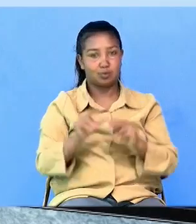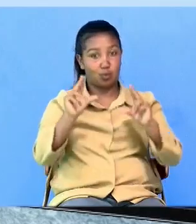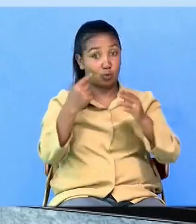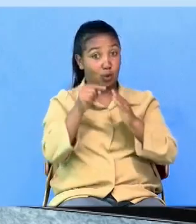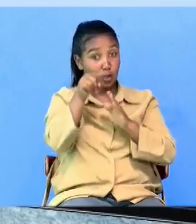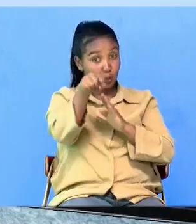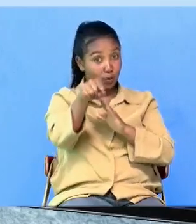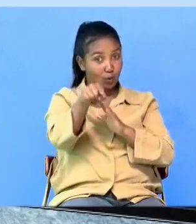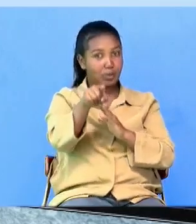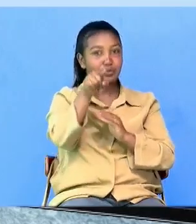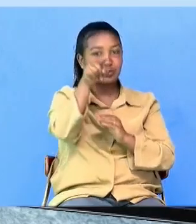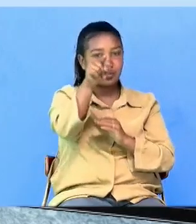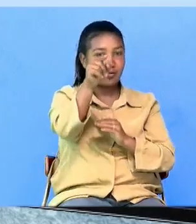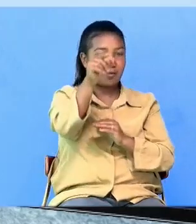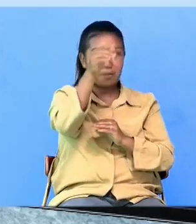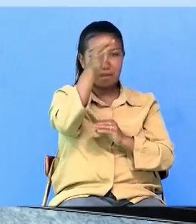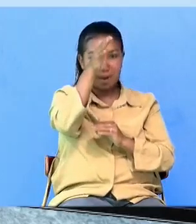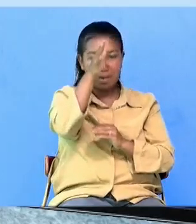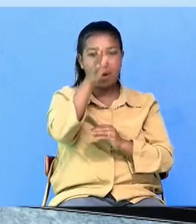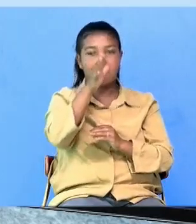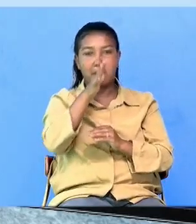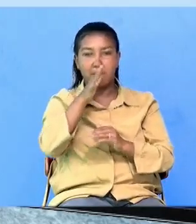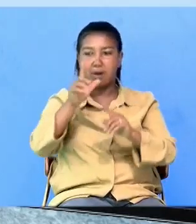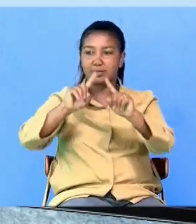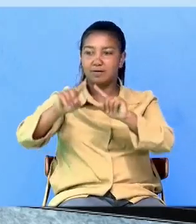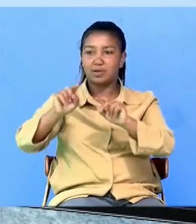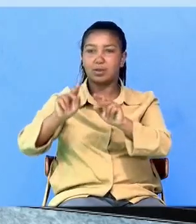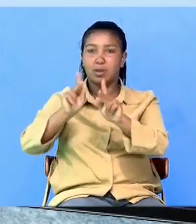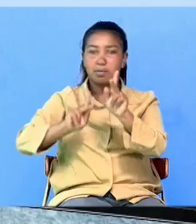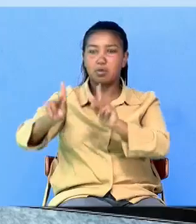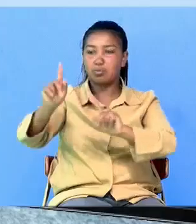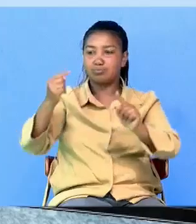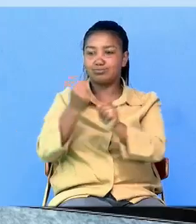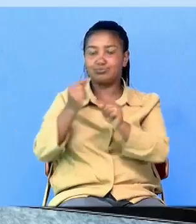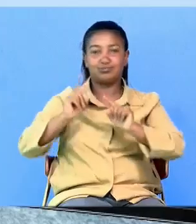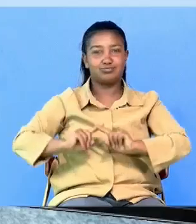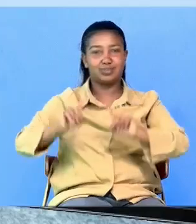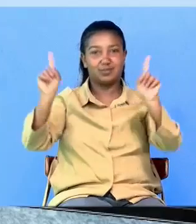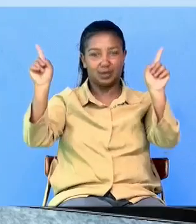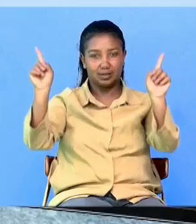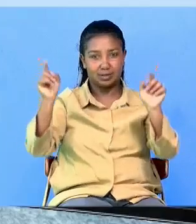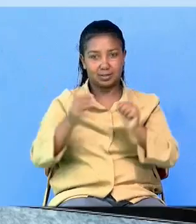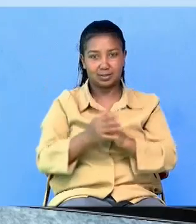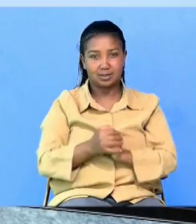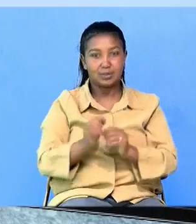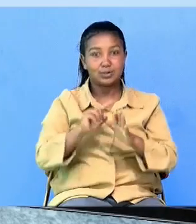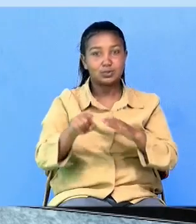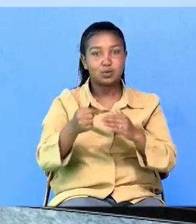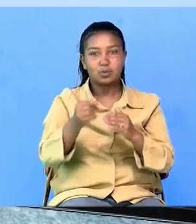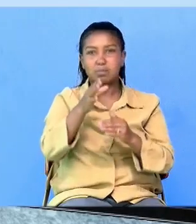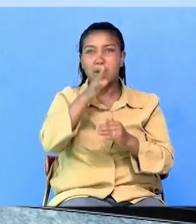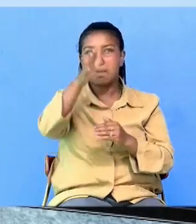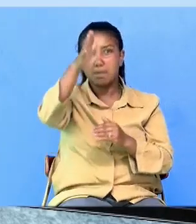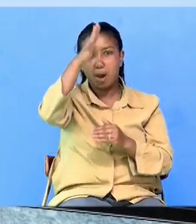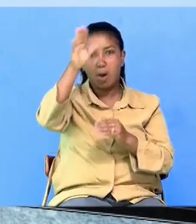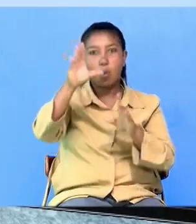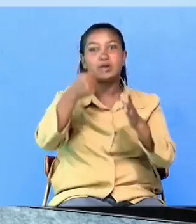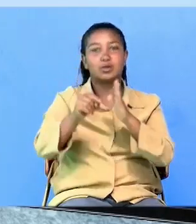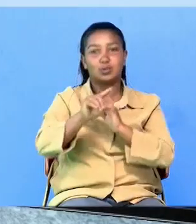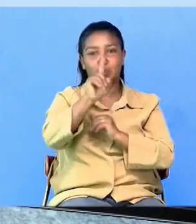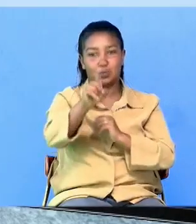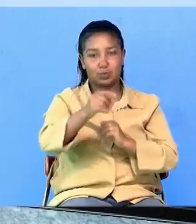you, but also different peoples do have different kinds of activities. So what do they do? Of